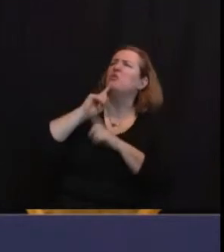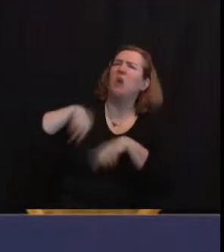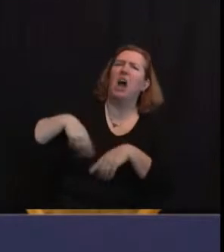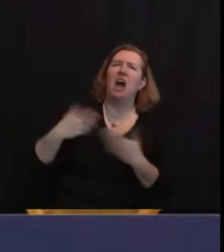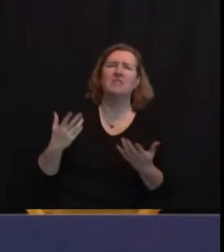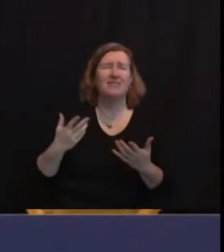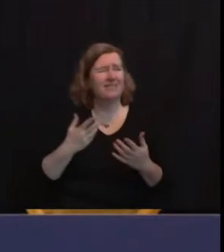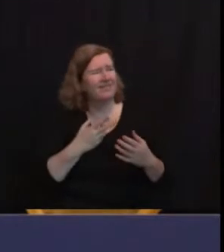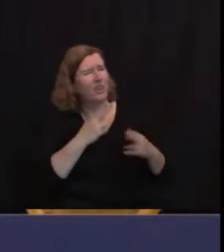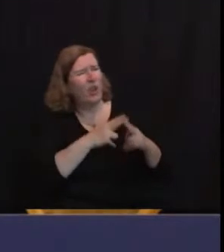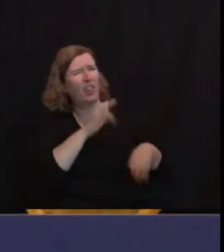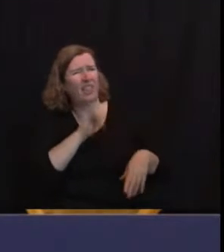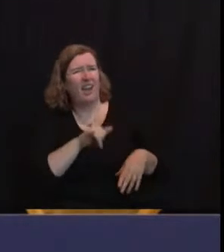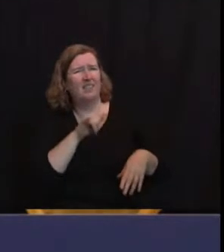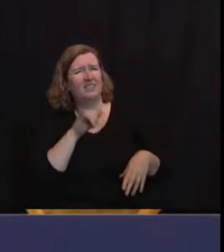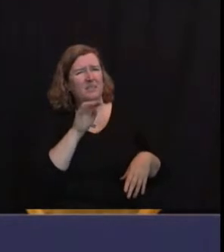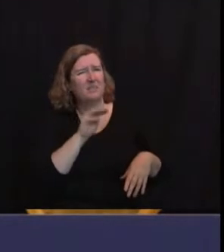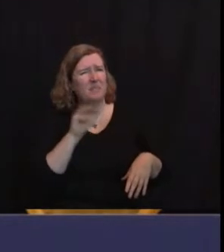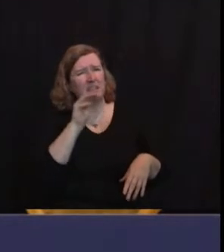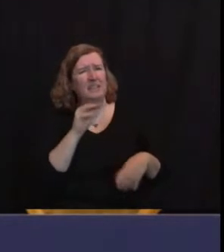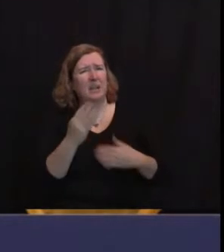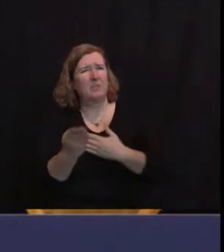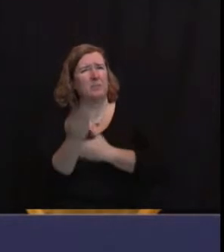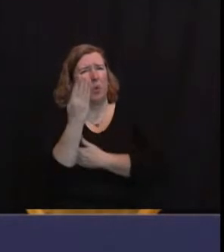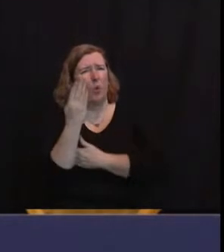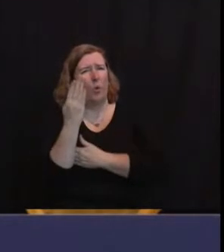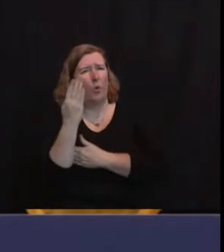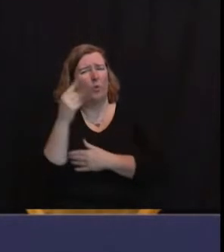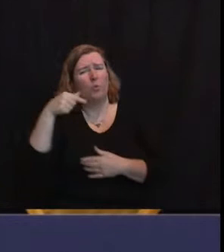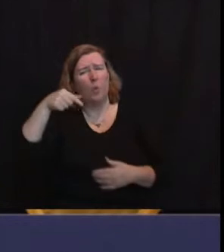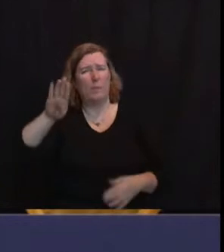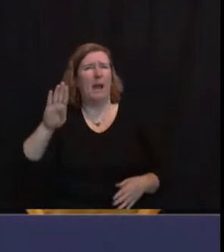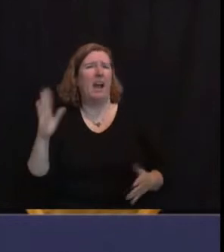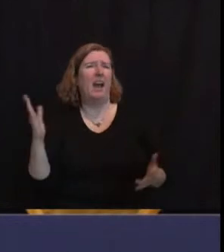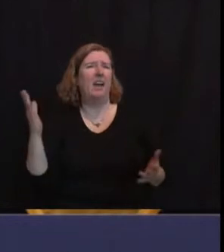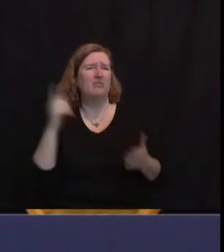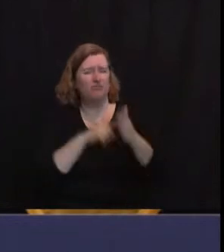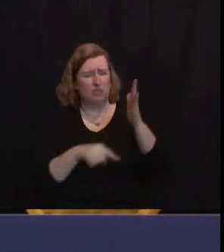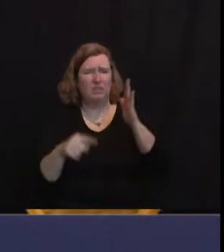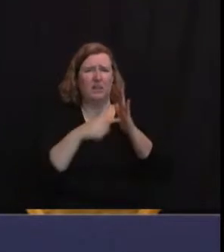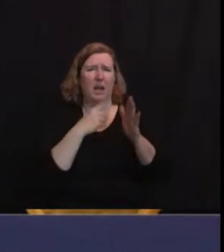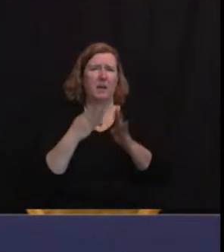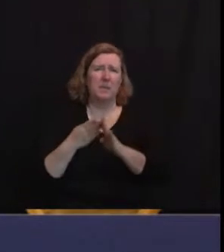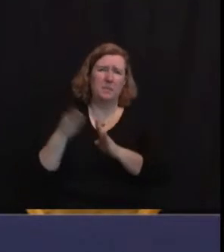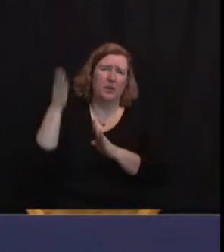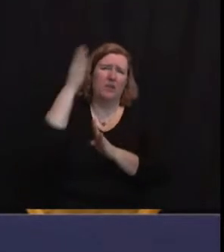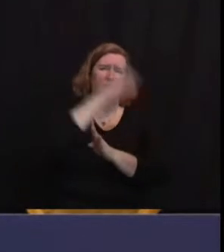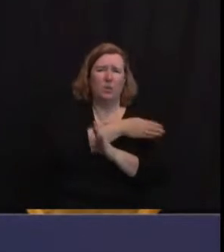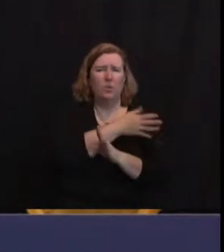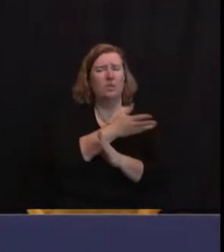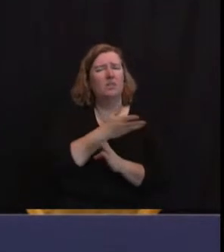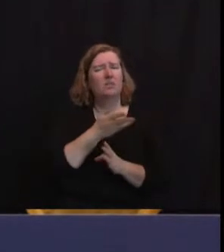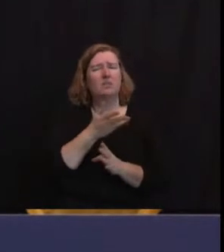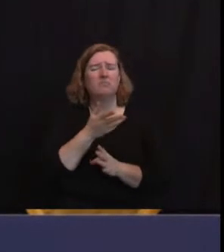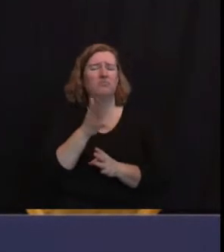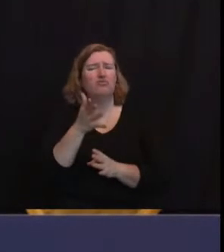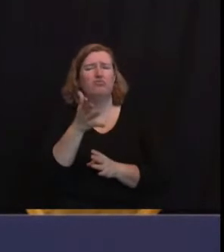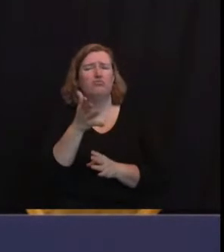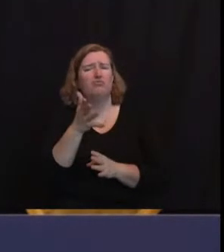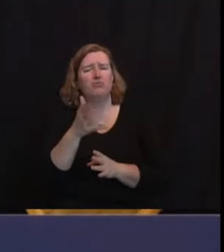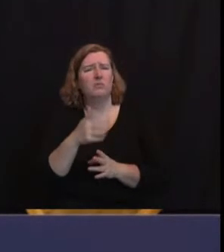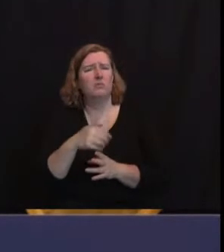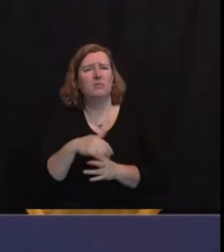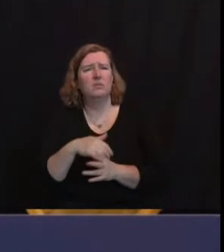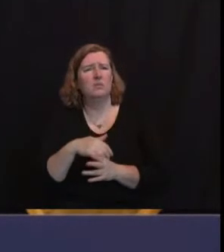did what we thought we had to do, and we'll continue to do just that every single day we come to work. I think I left